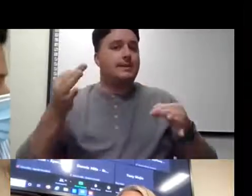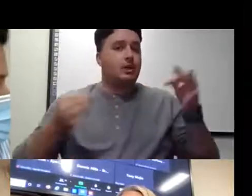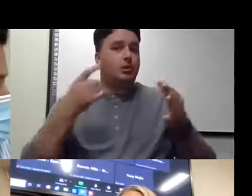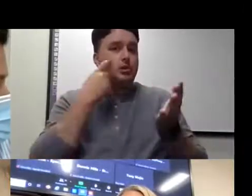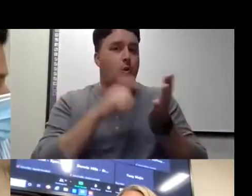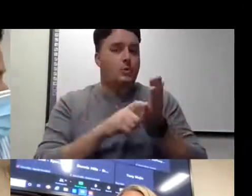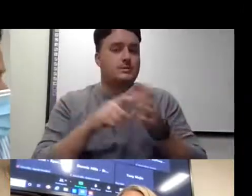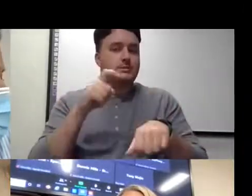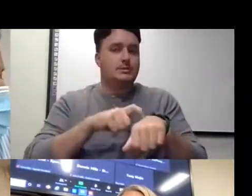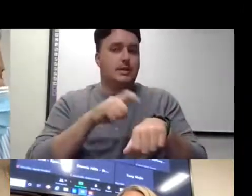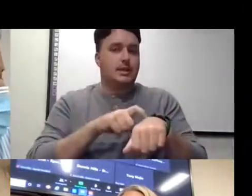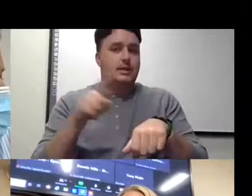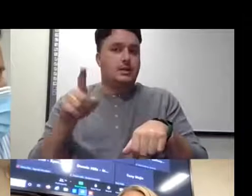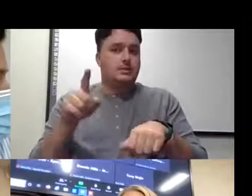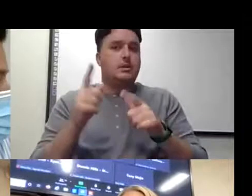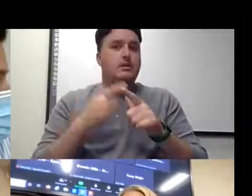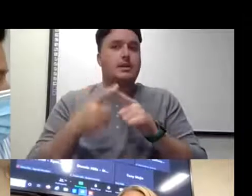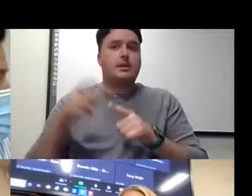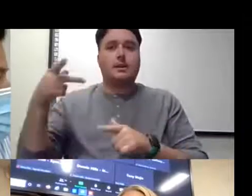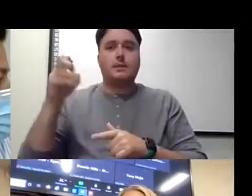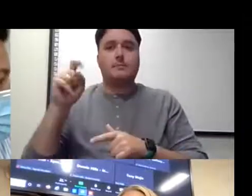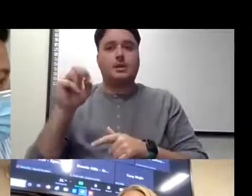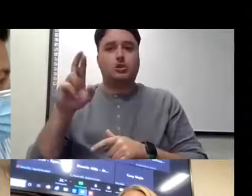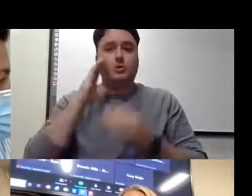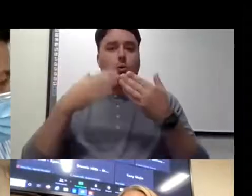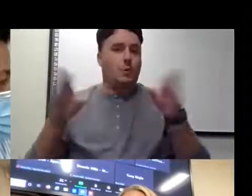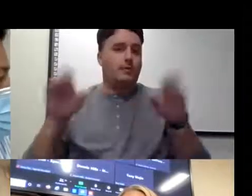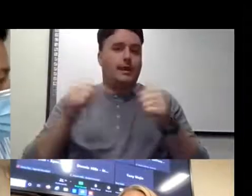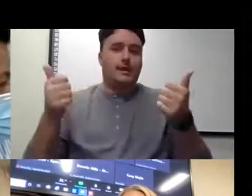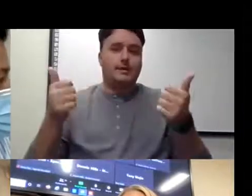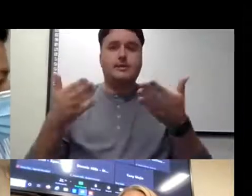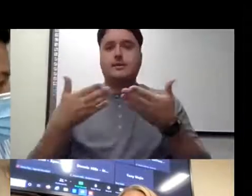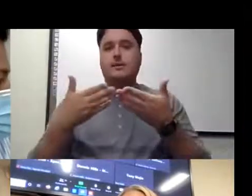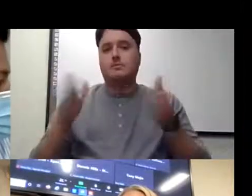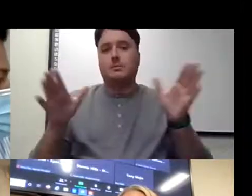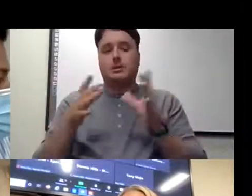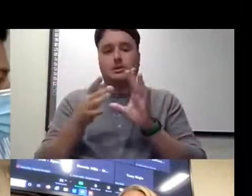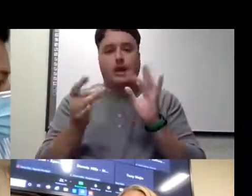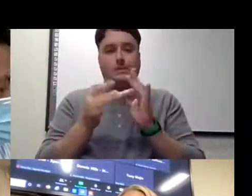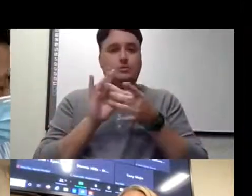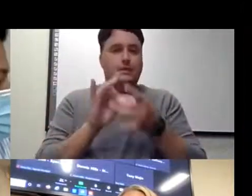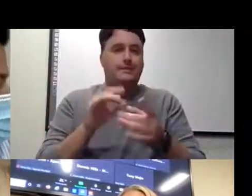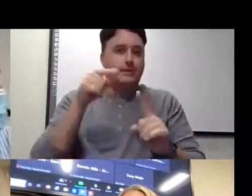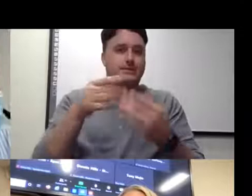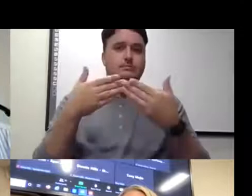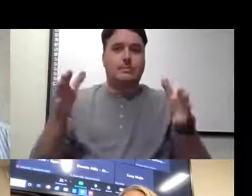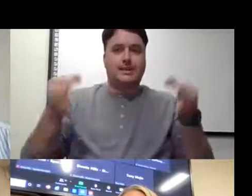the time, and then Peter would open up for any public comment specifically related to this public hearing.